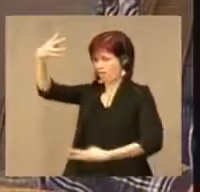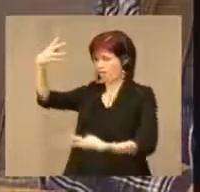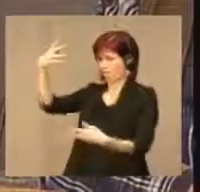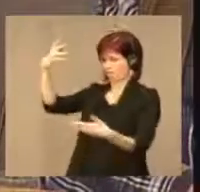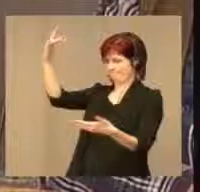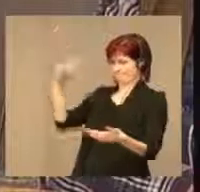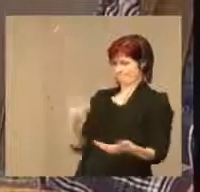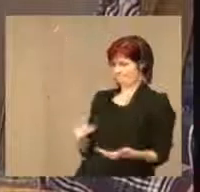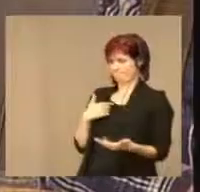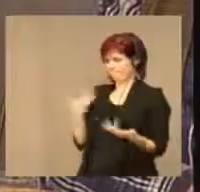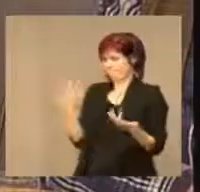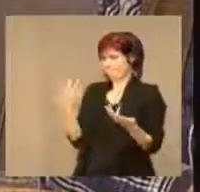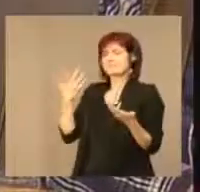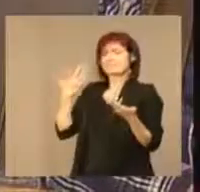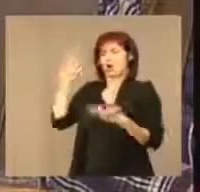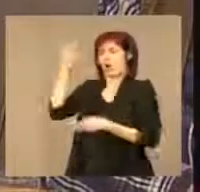bank of information out there,